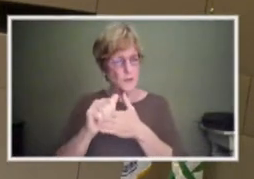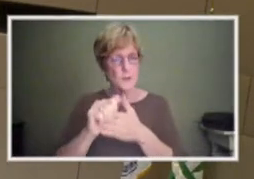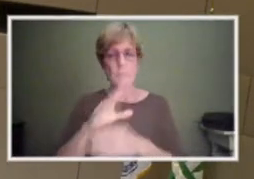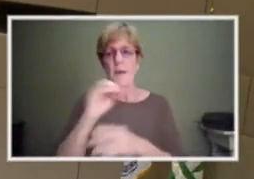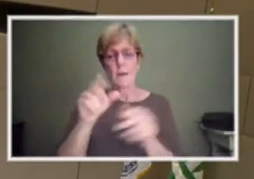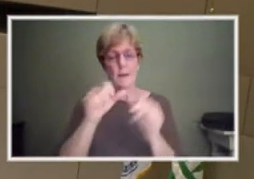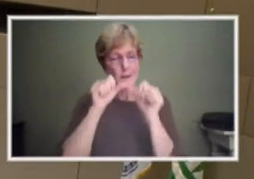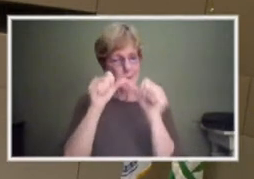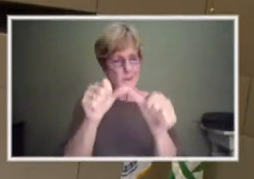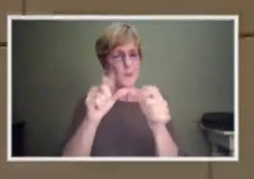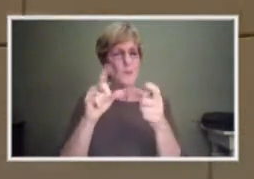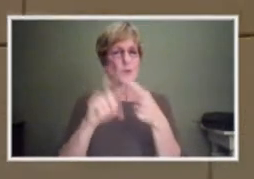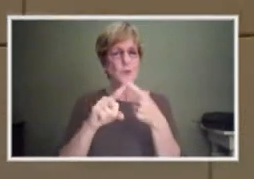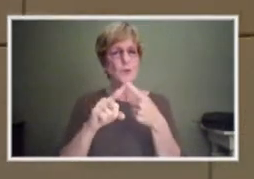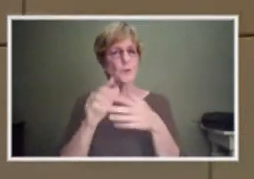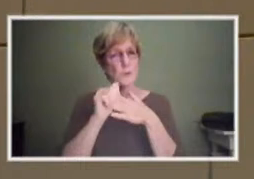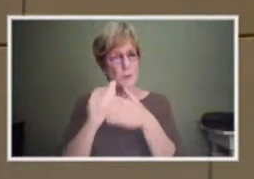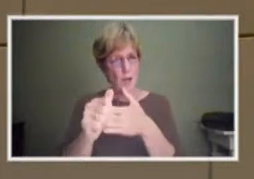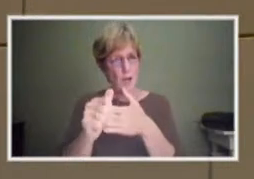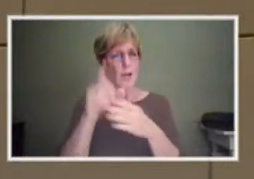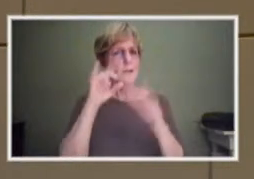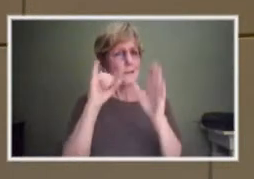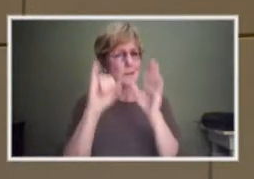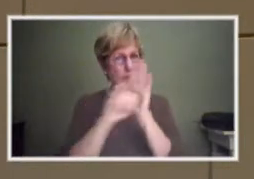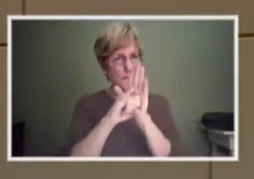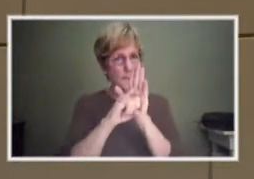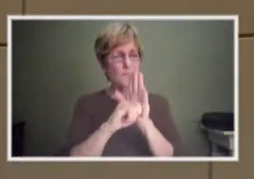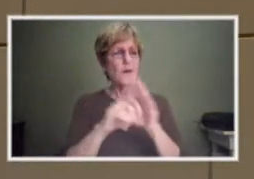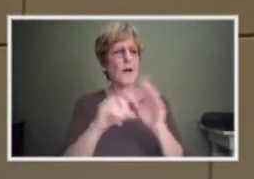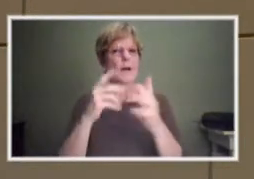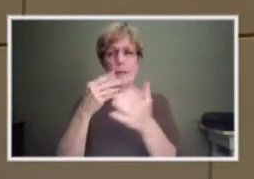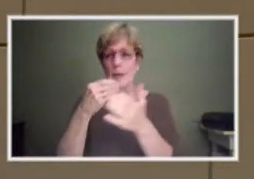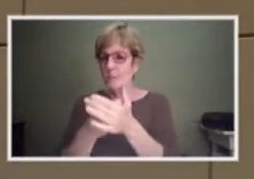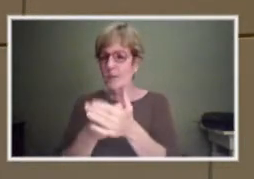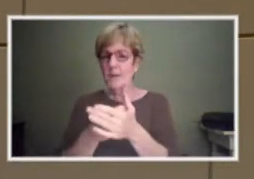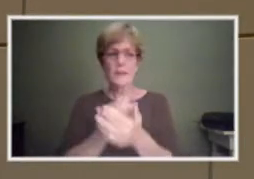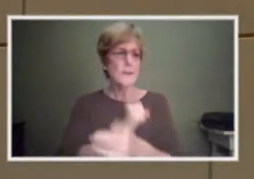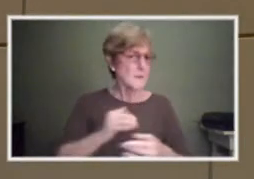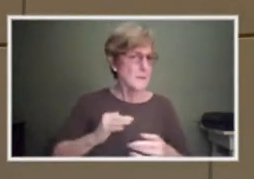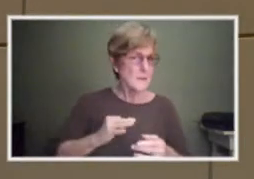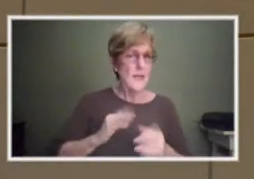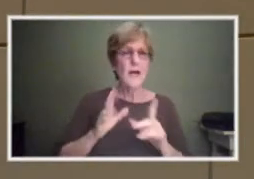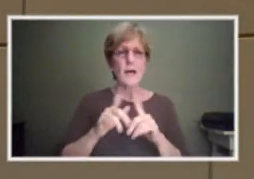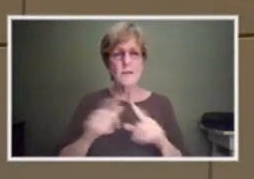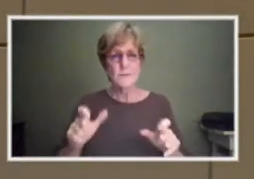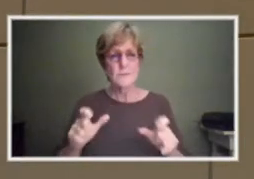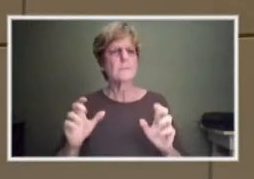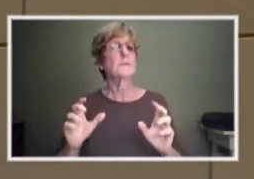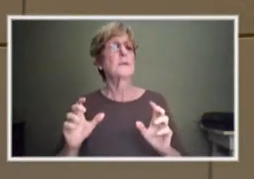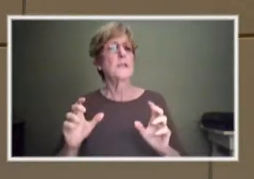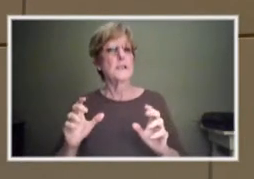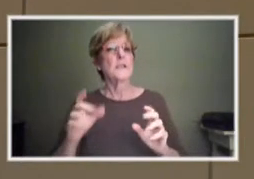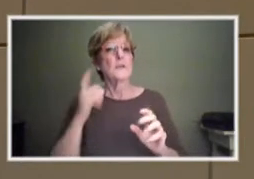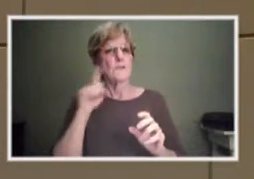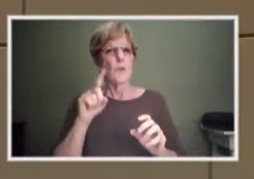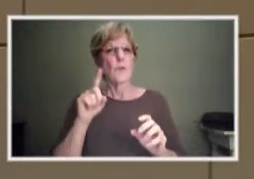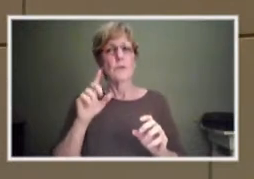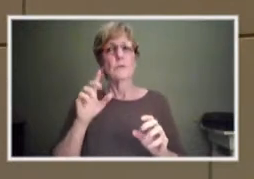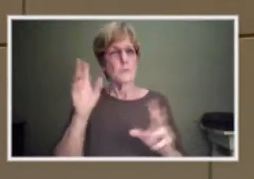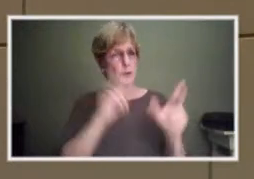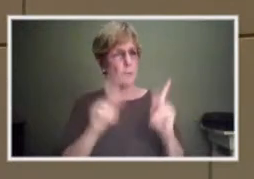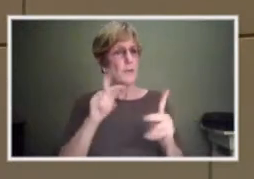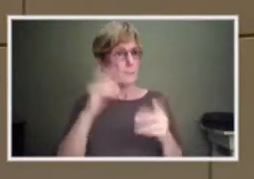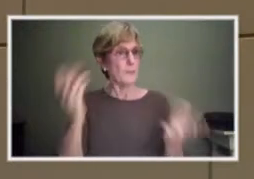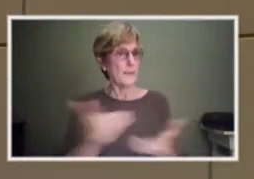to guide and identify resources and opportunities for her constituents within Charlotte.